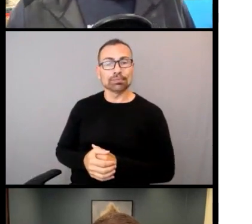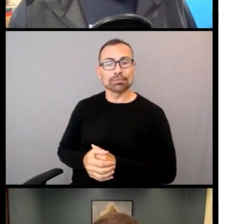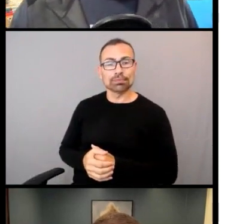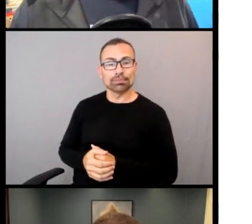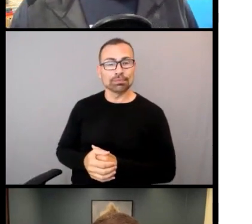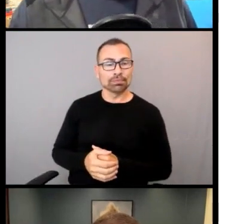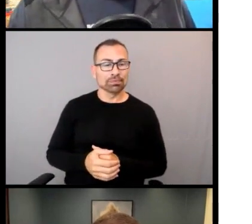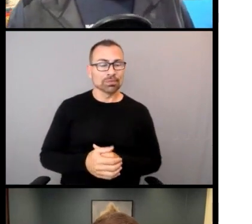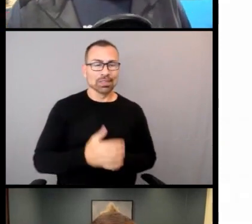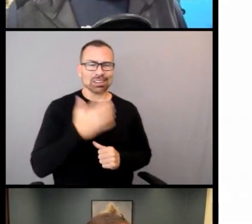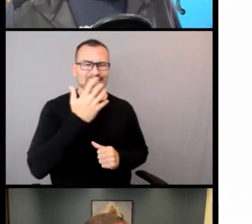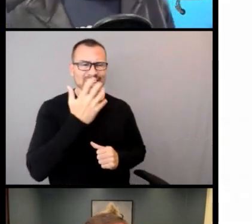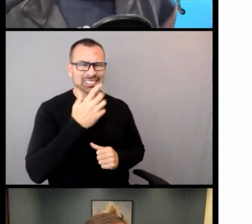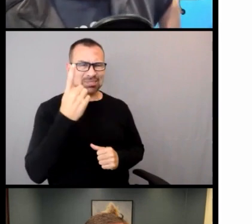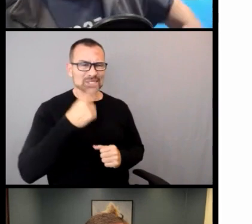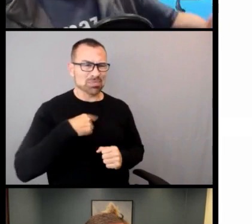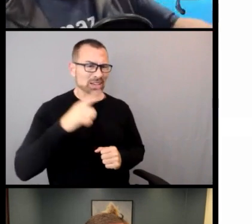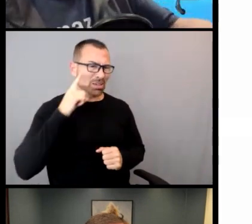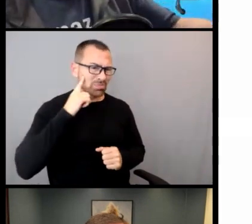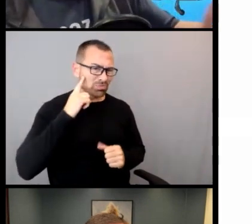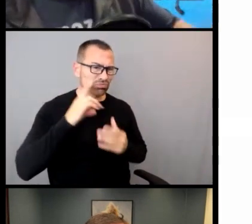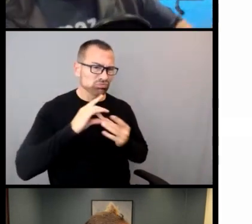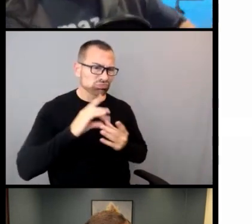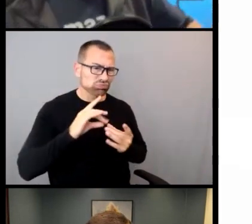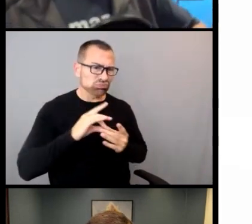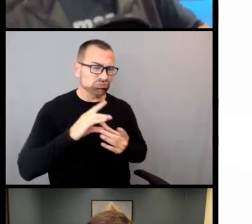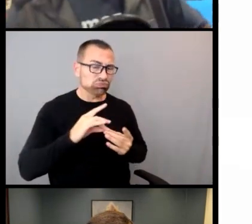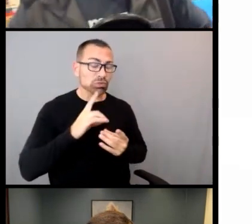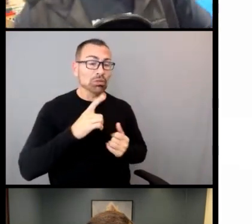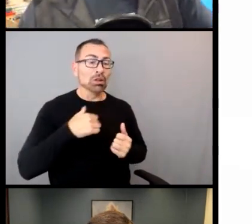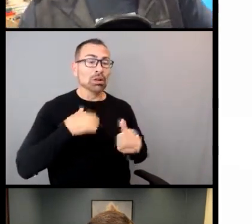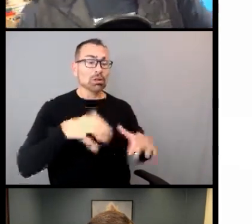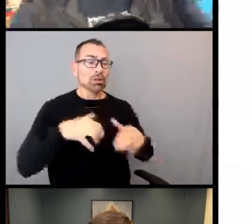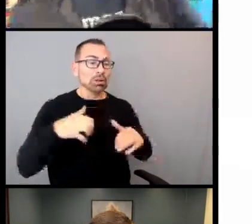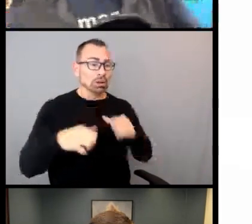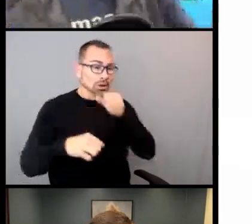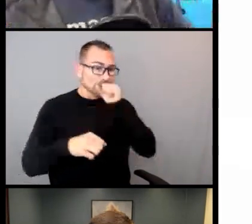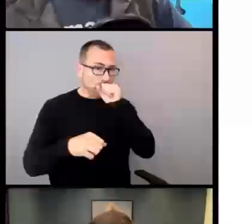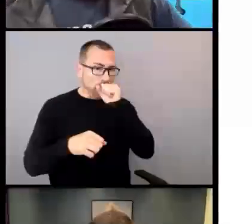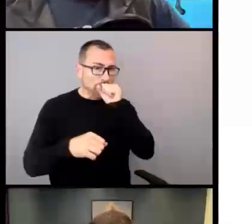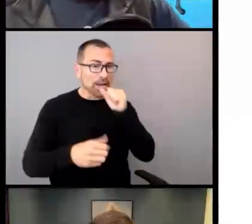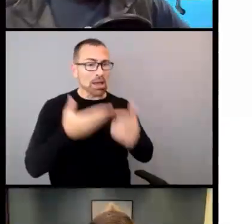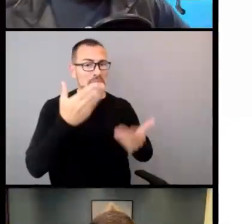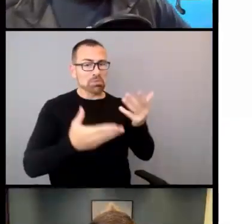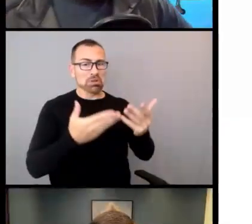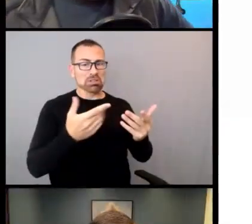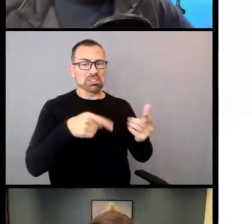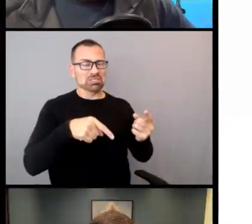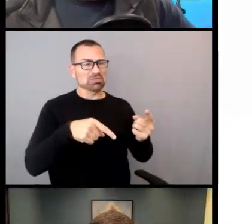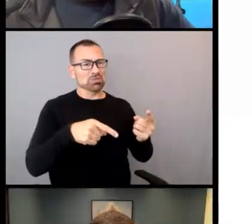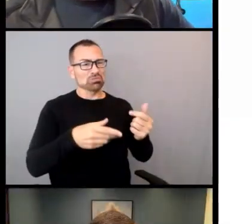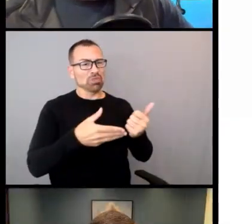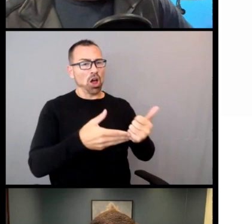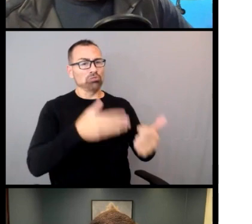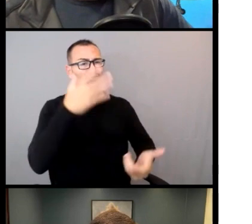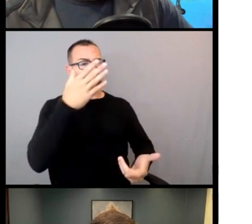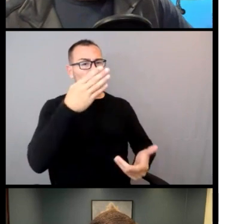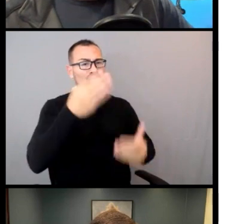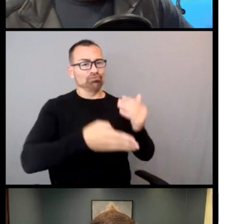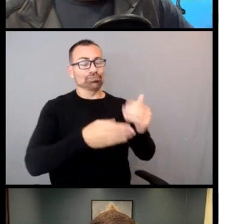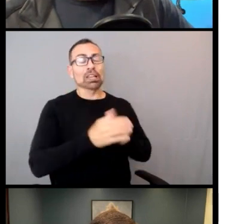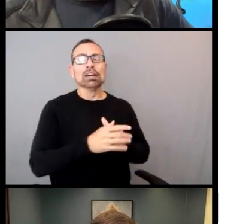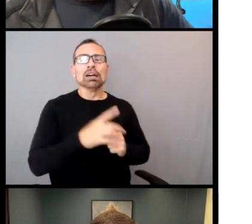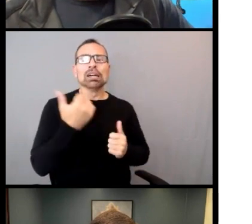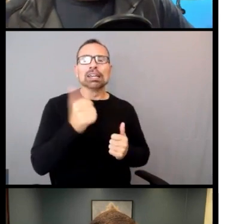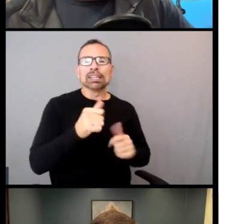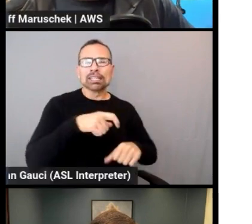asked frequently within our audiences, and maybe we'll use this to kind of wrap up too. Are there any use cases where this might be used